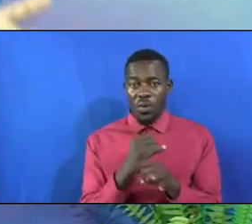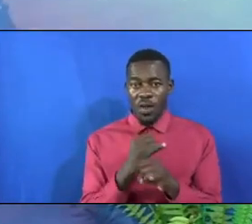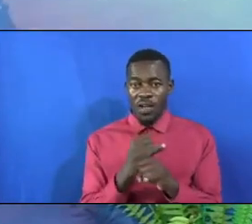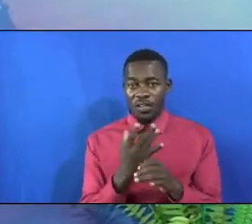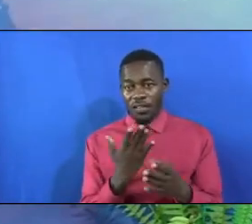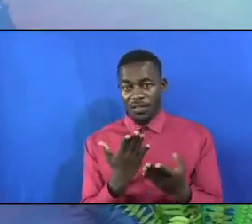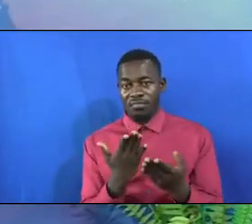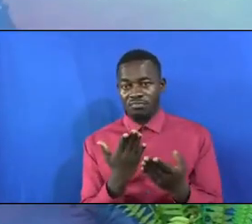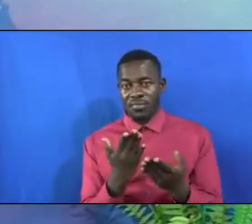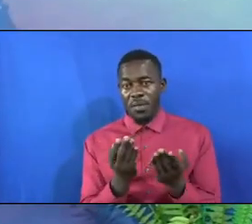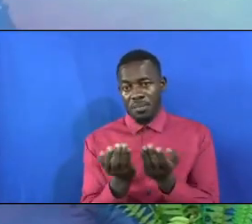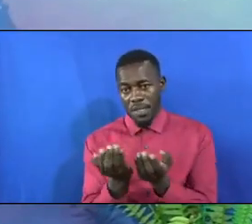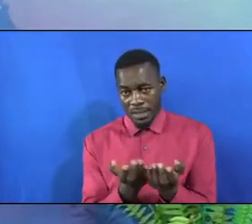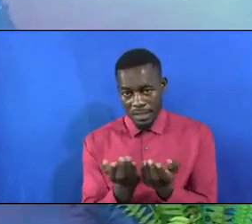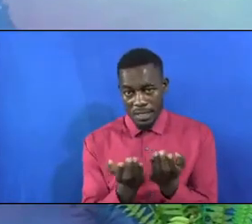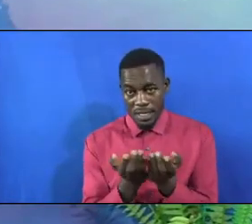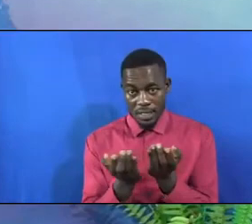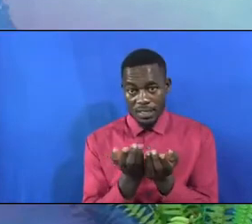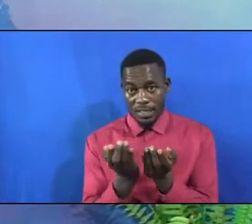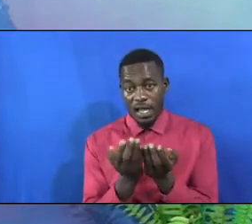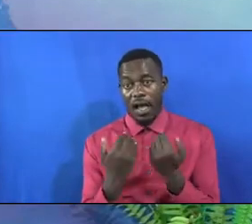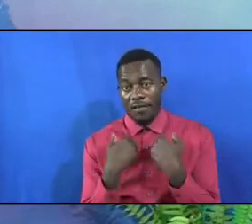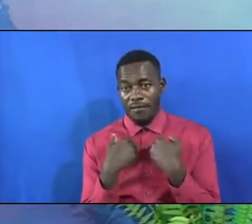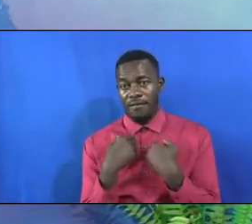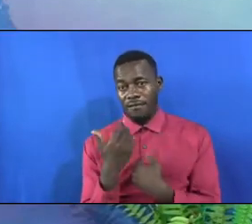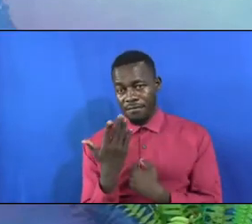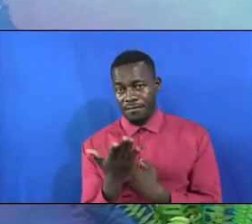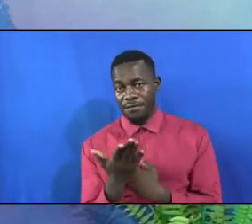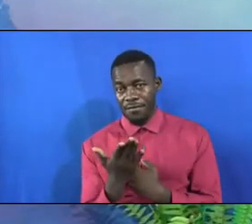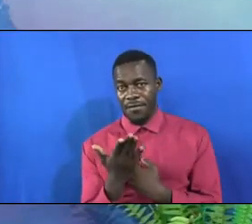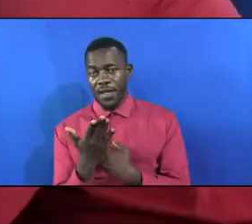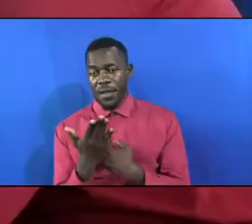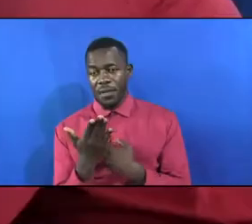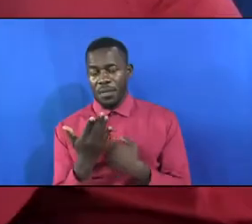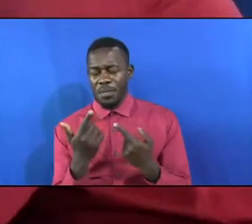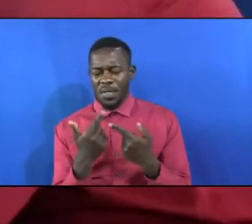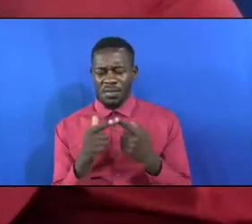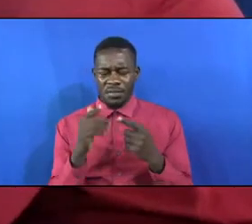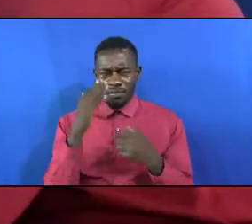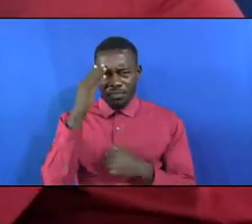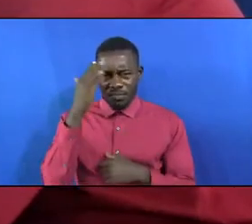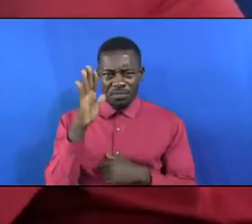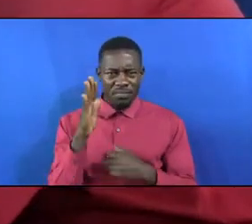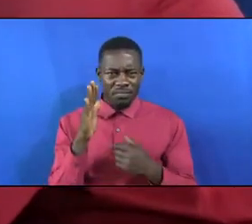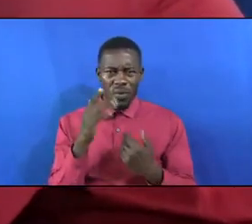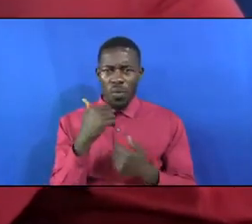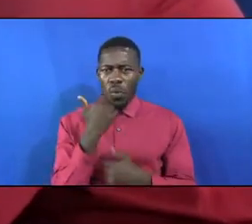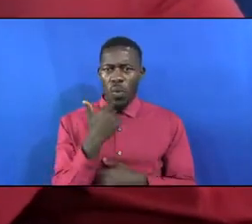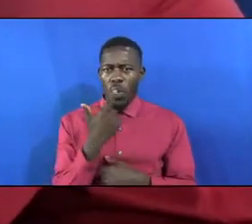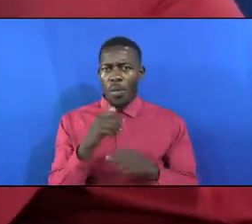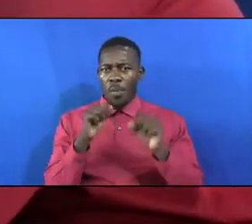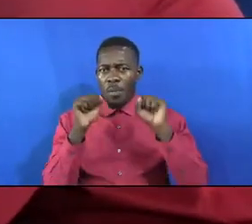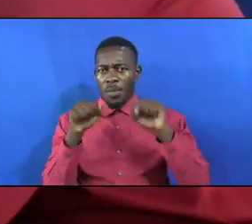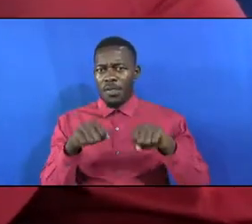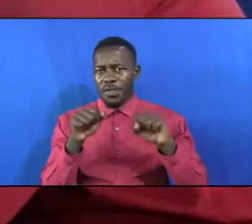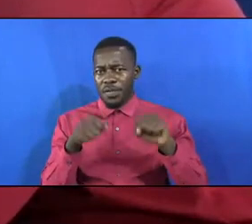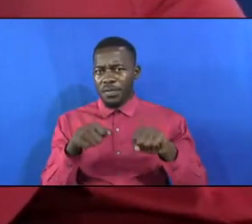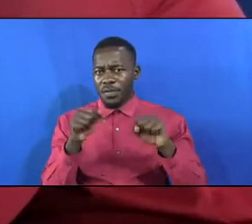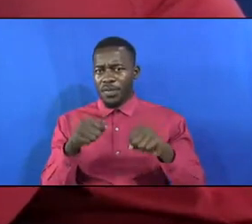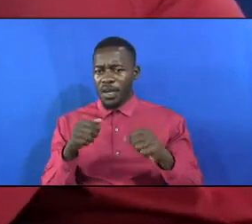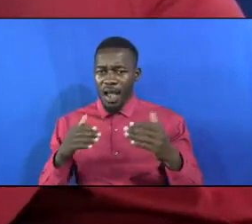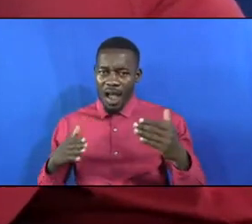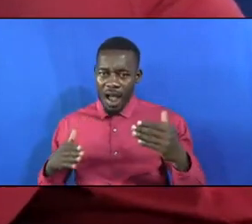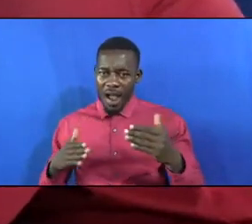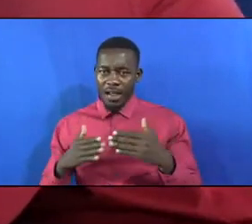as entrepreneurs in their own area or in their own scheme. But I don't know how many of us would dare to go